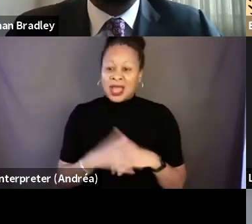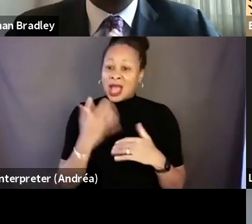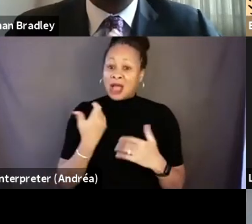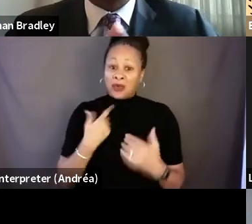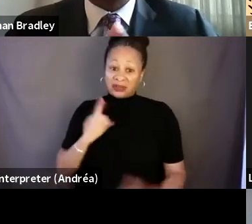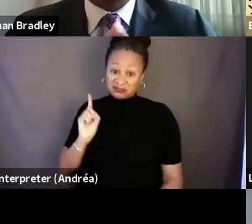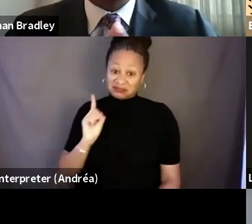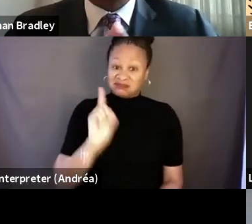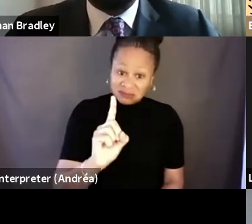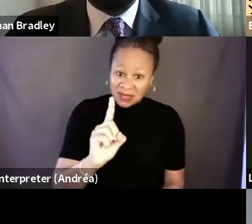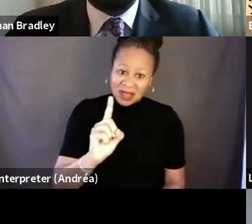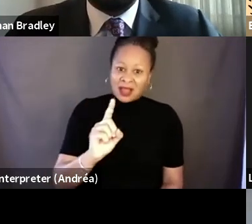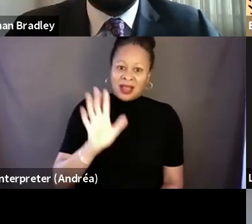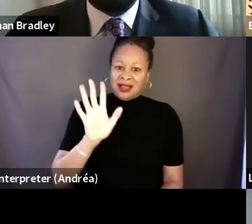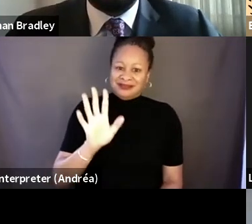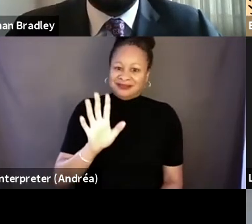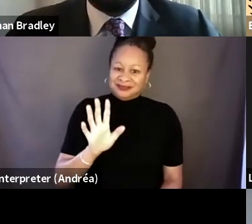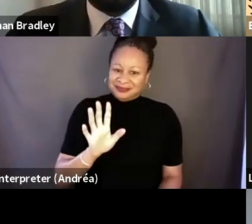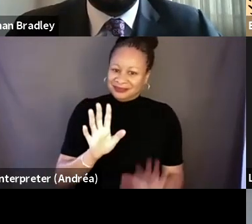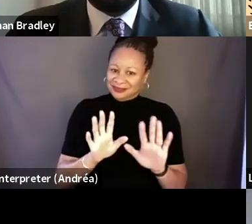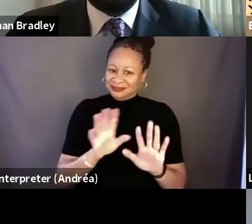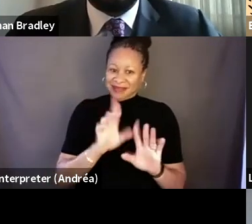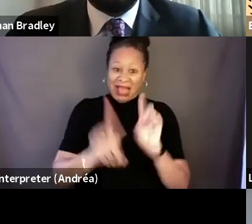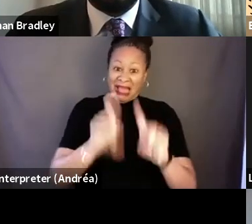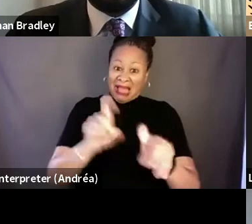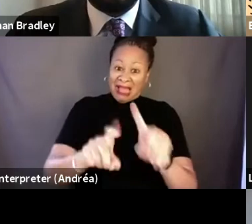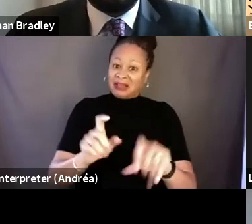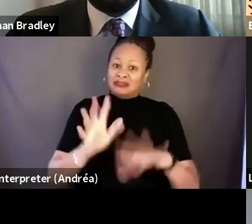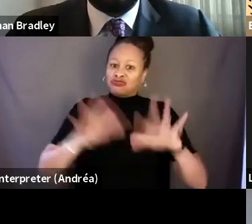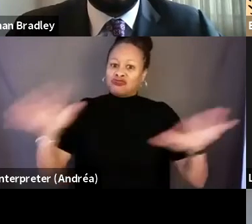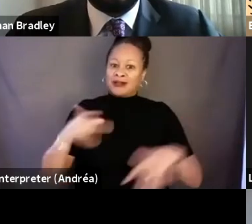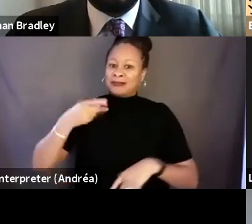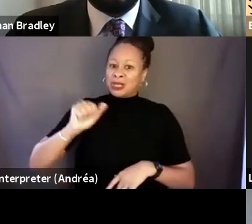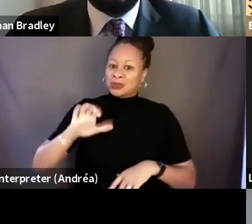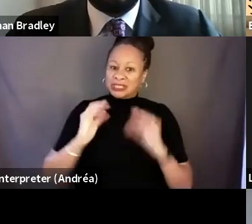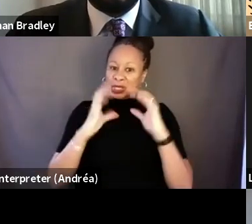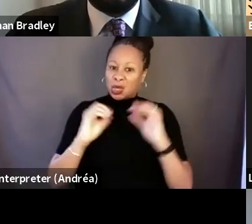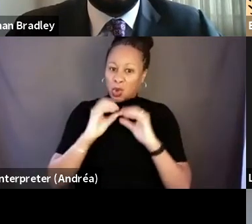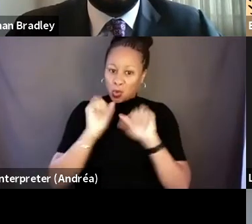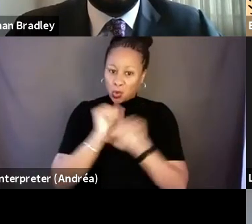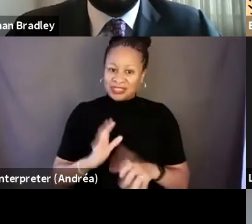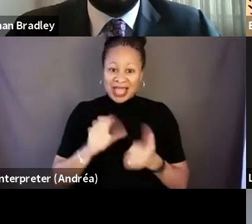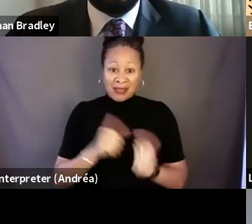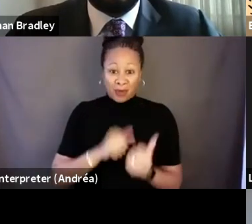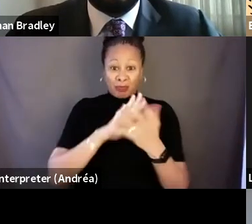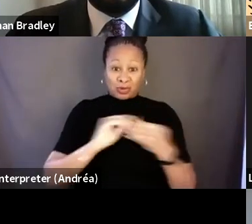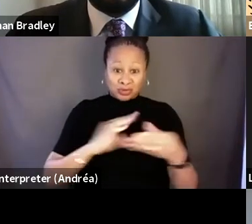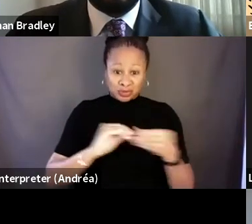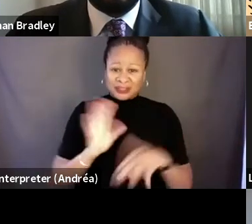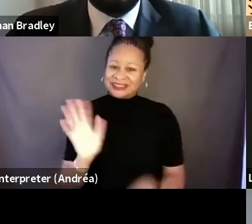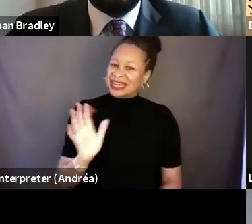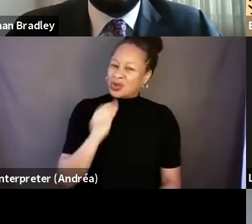start asking your random coworkers of color, you know, about kind of how to approach a story.